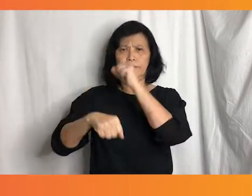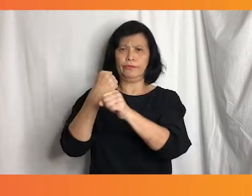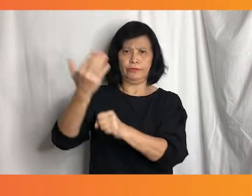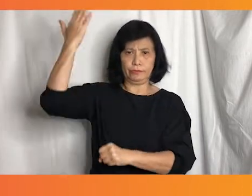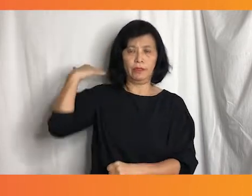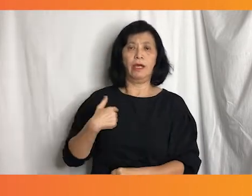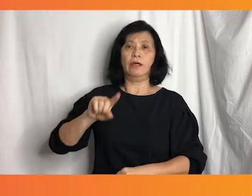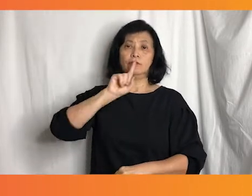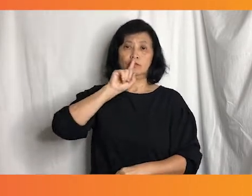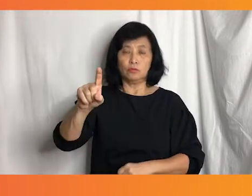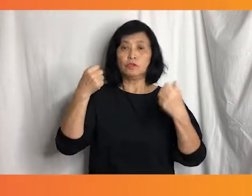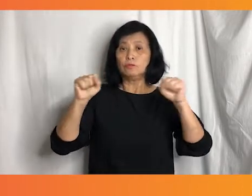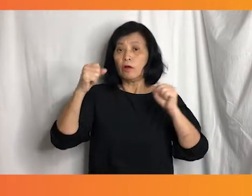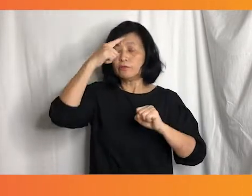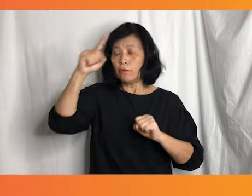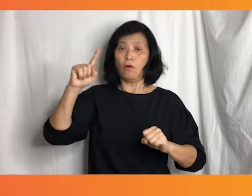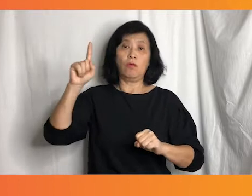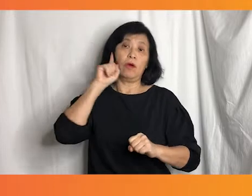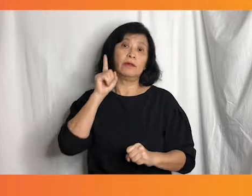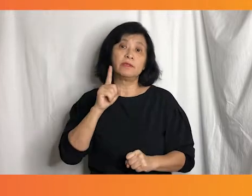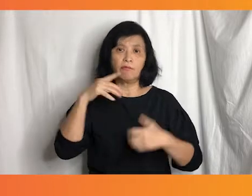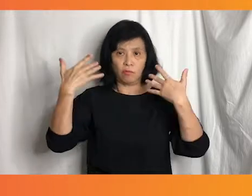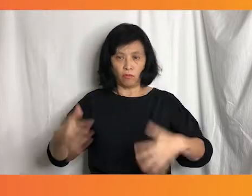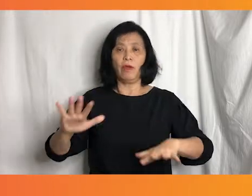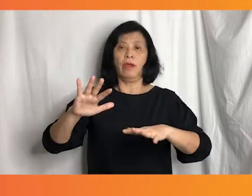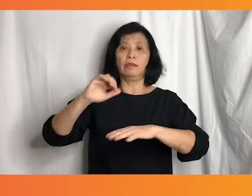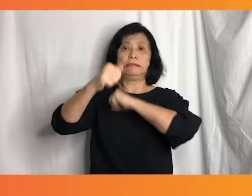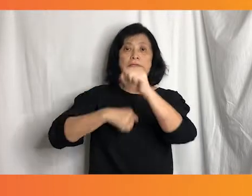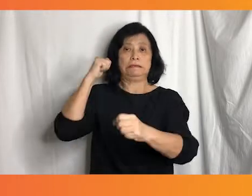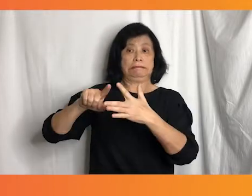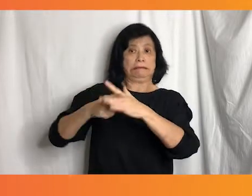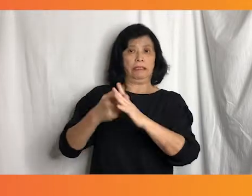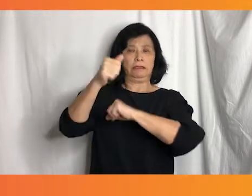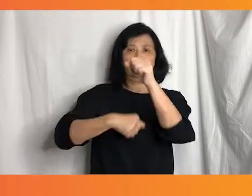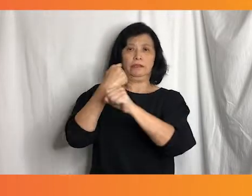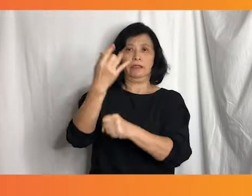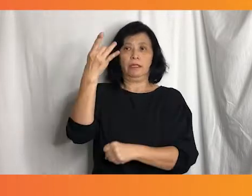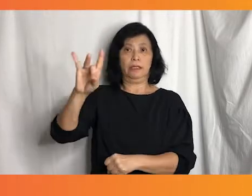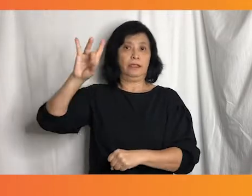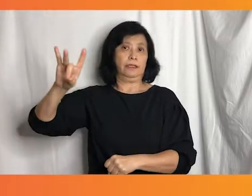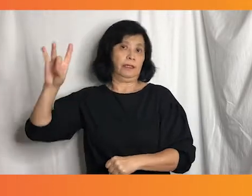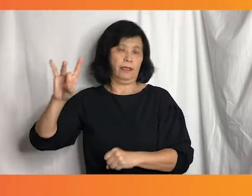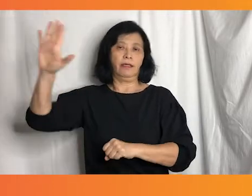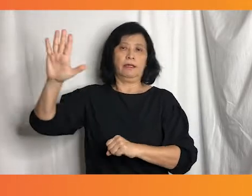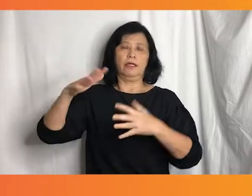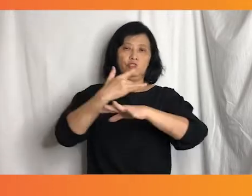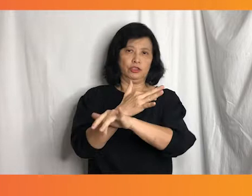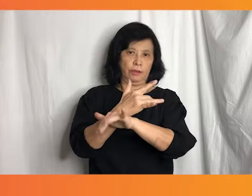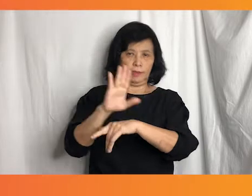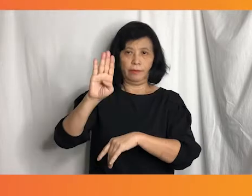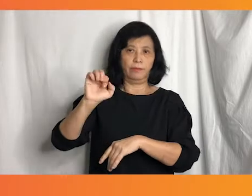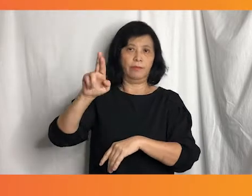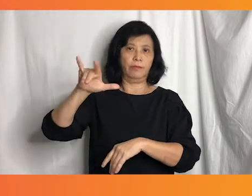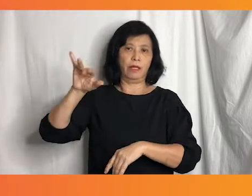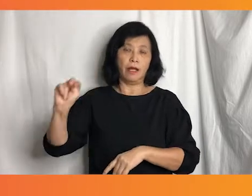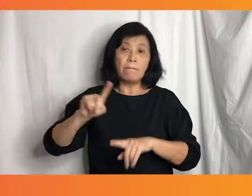sport clubs for the deaf were already in existence in 1888 in Berlin. It was not until after